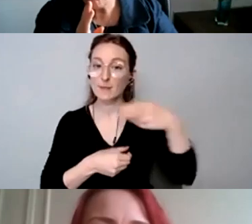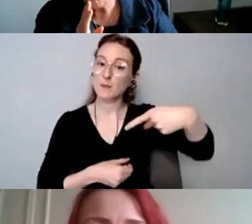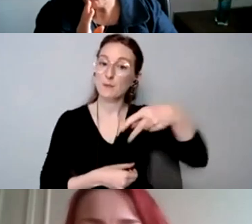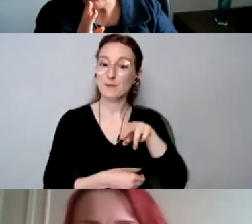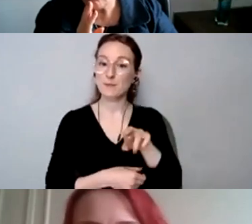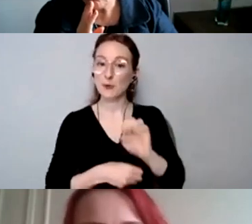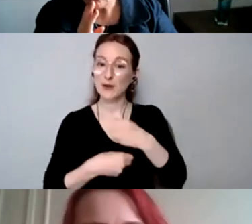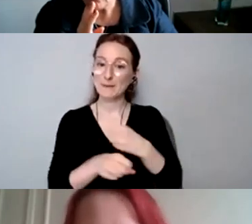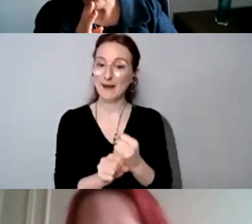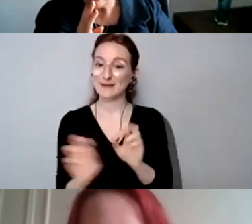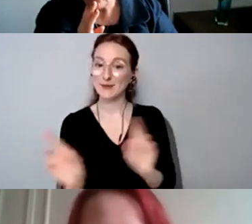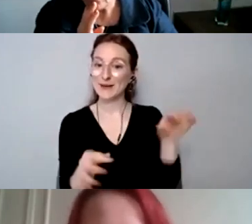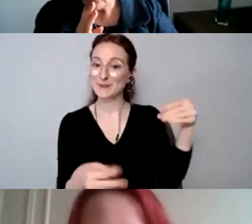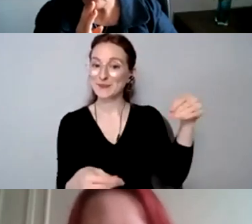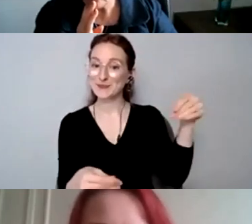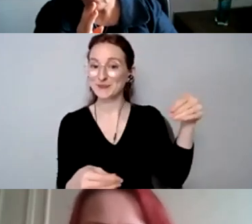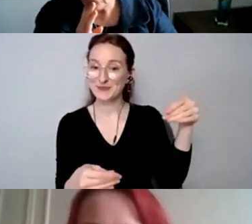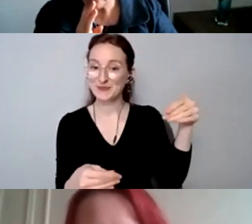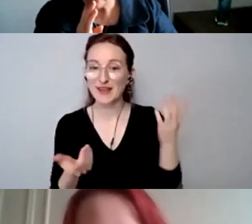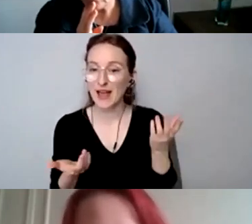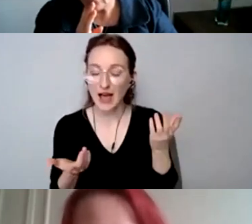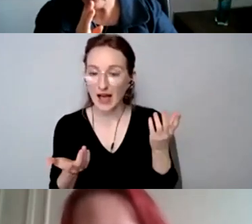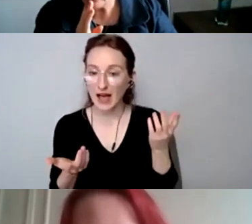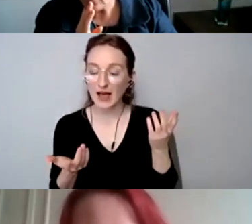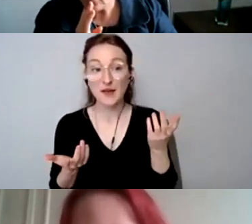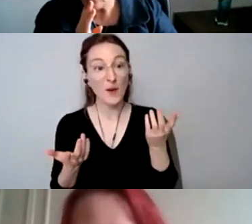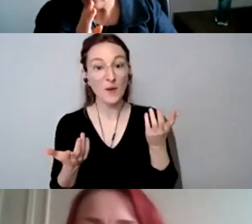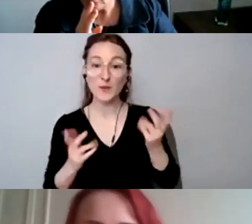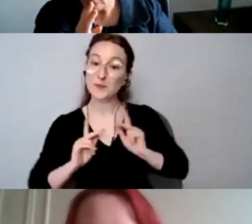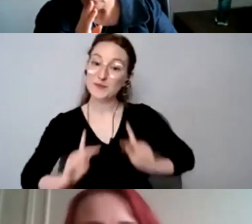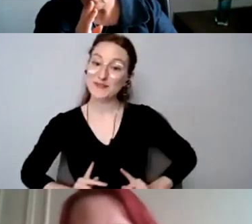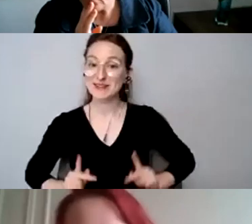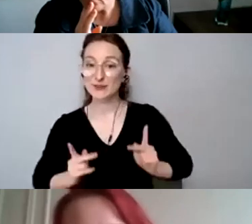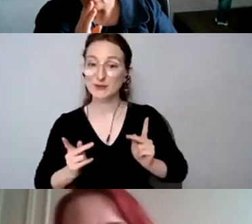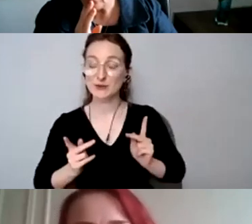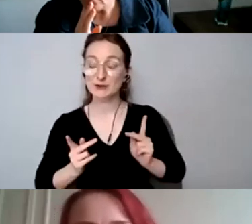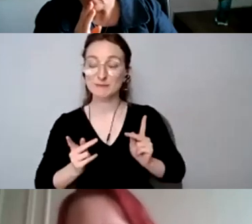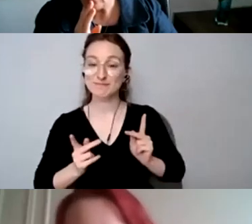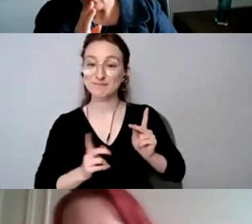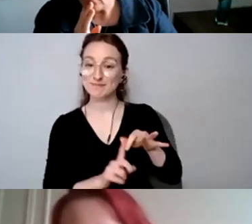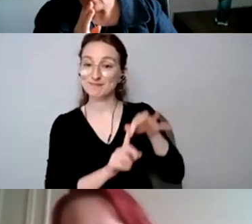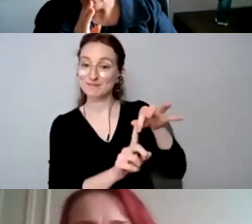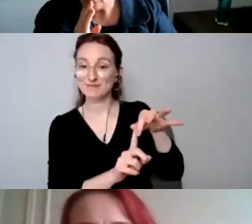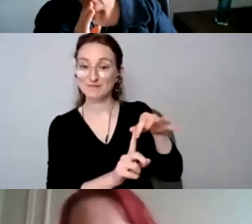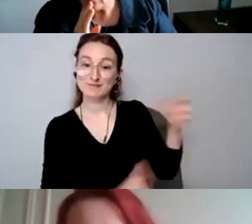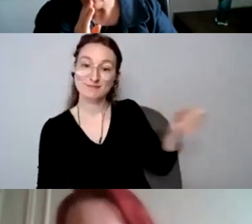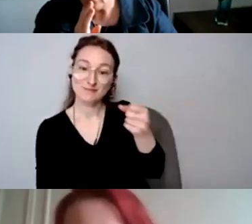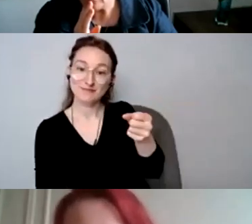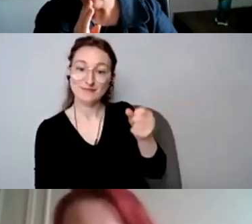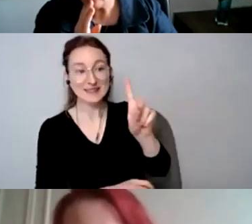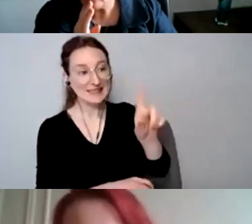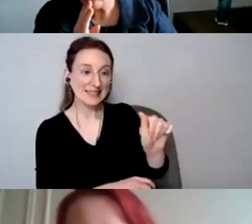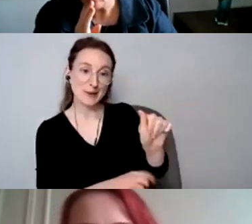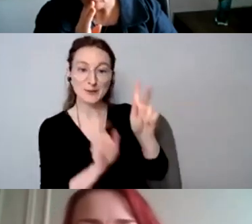when just the physical presence of a person with disability it may be considered as